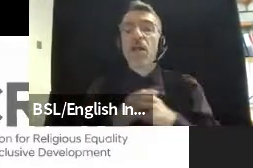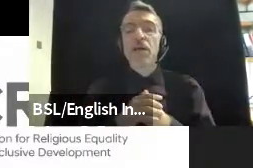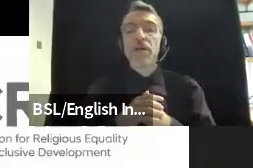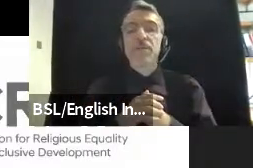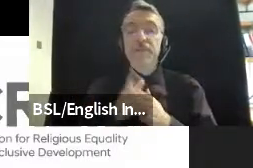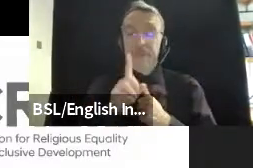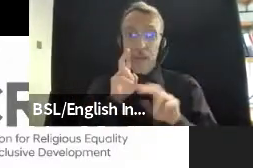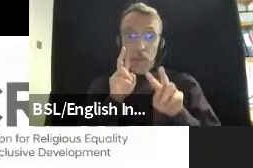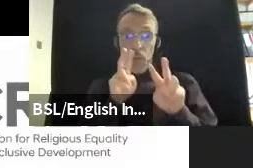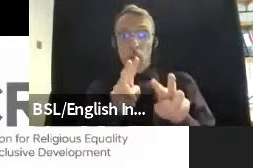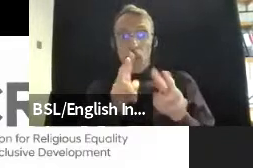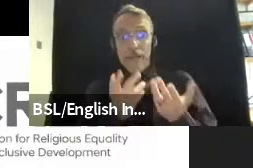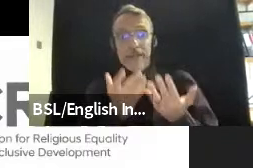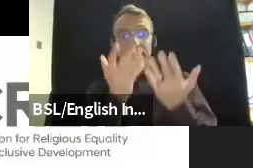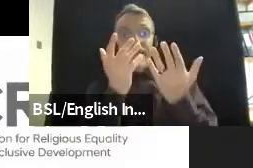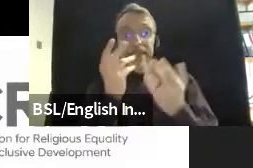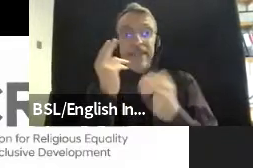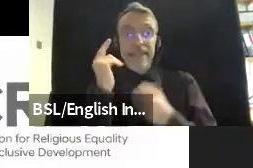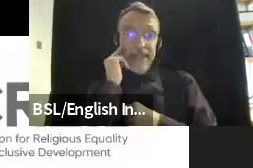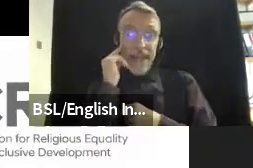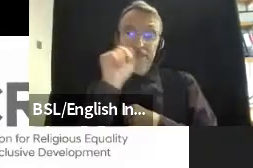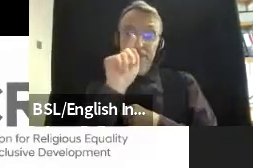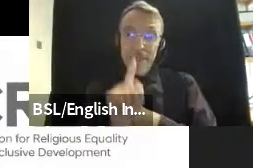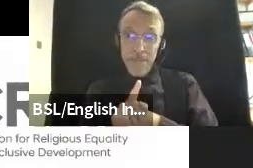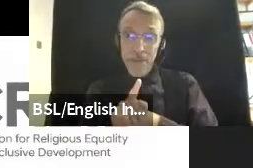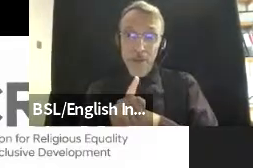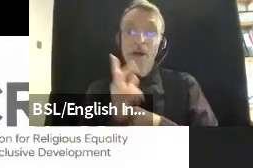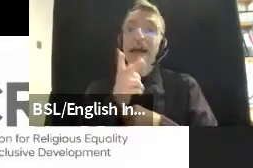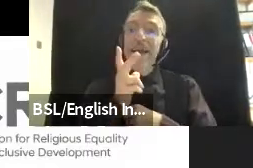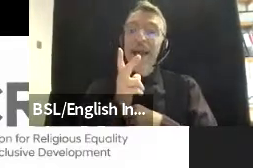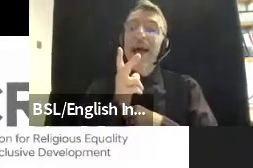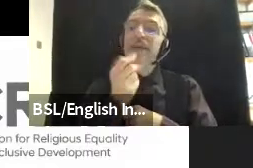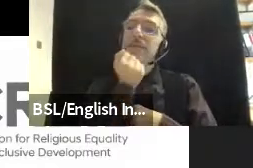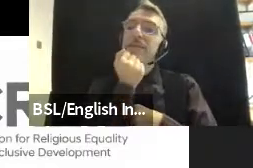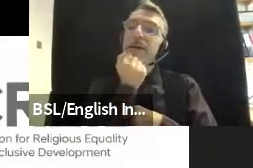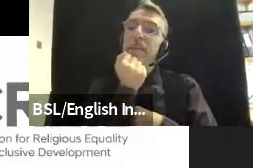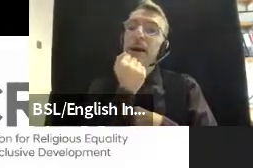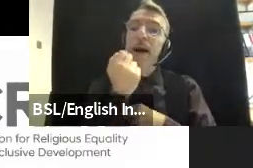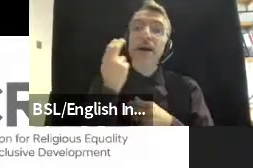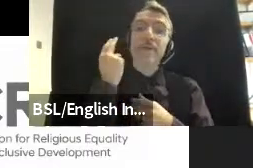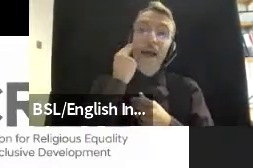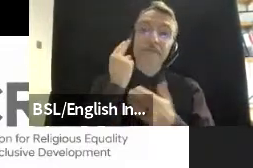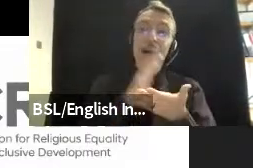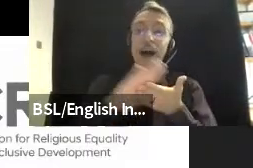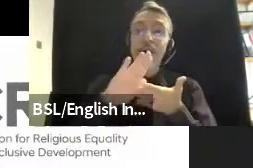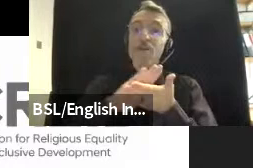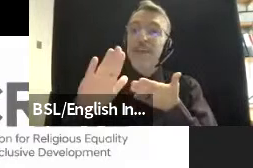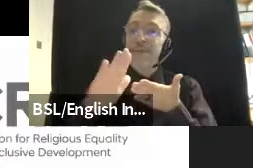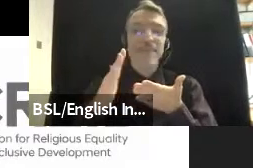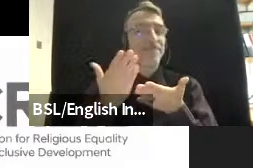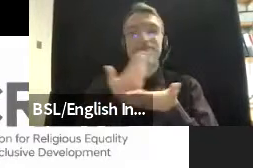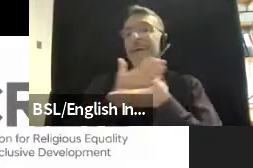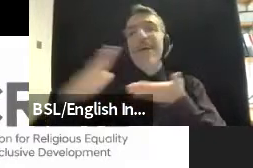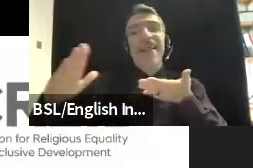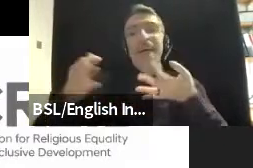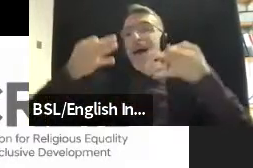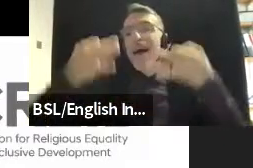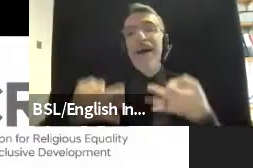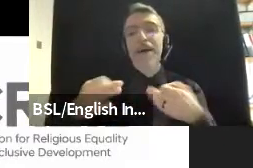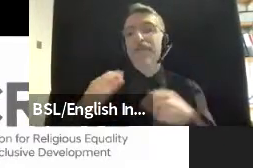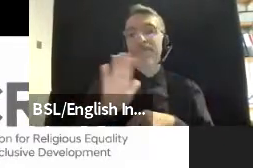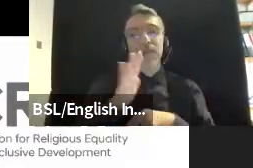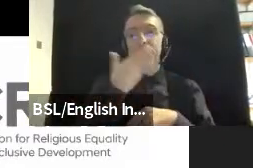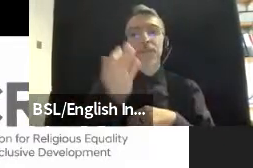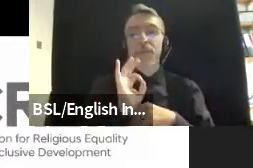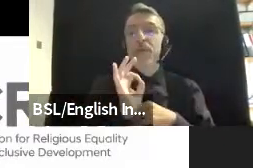If we look at the statistics of deaf people, again, the prevalence of deaf and hard of hearing people is very unclear. And there is